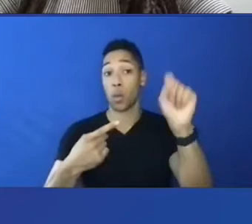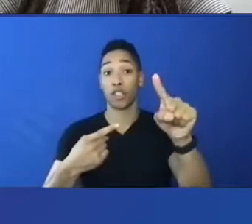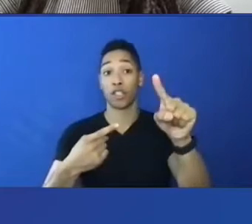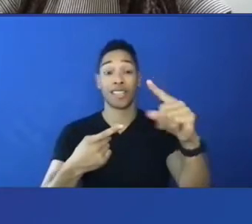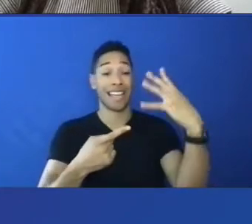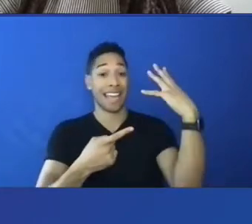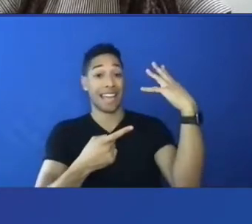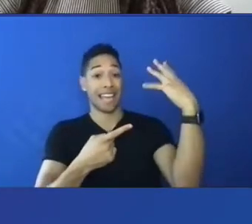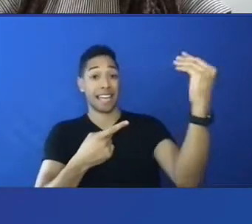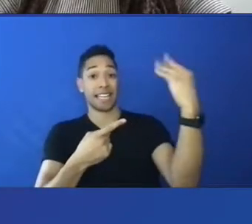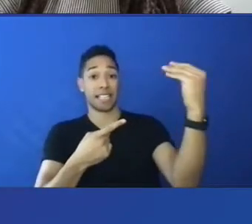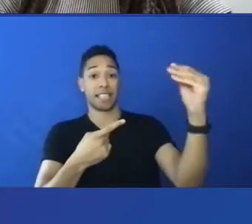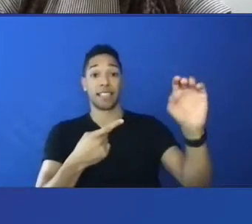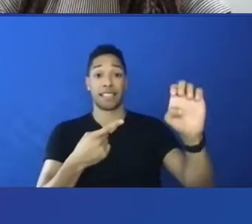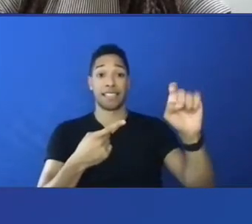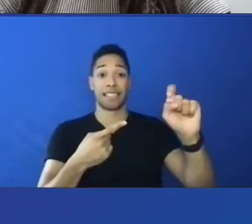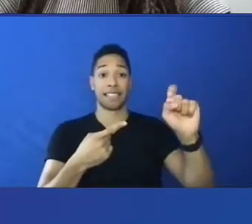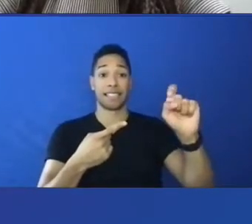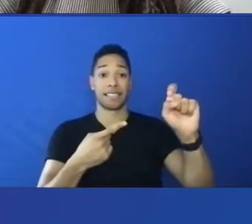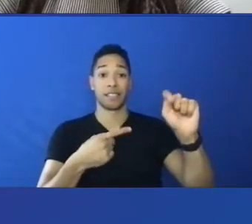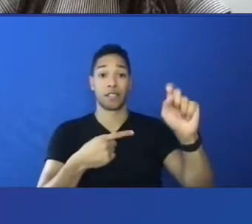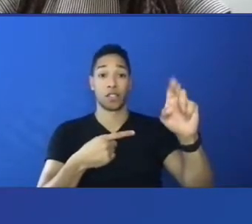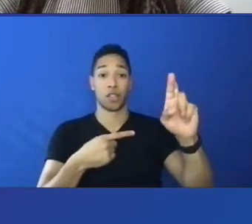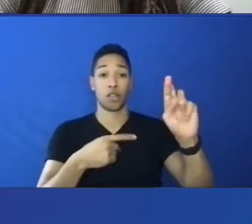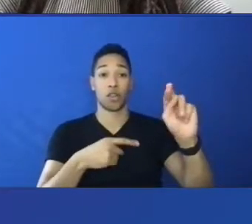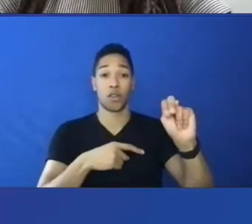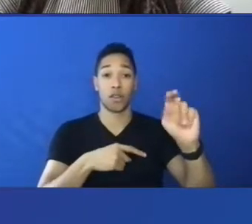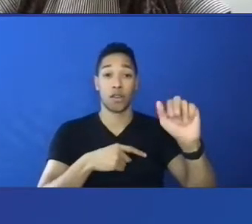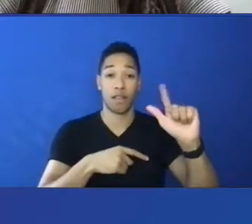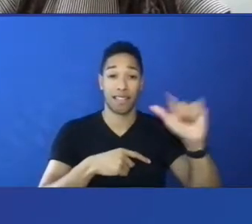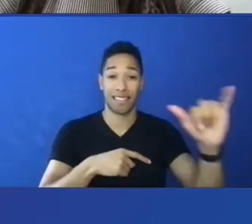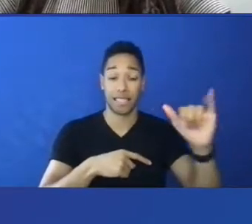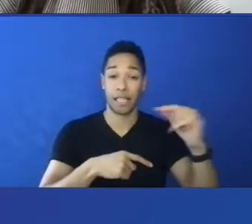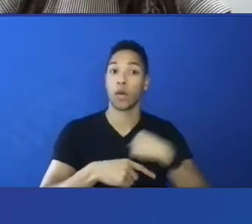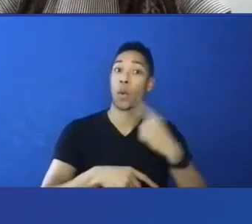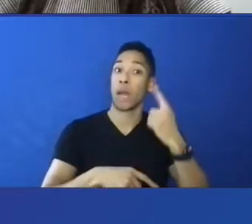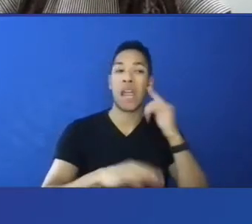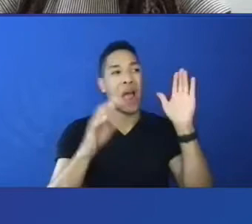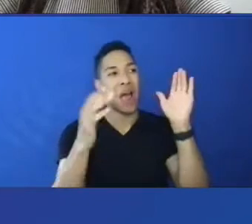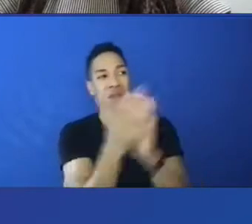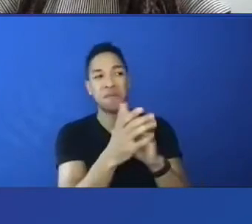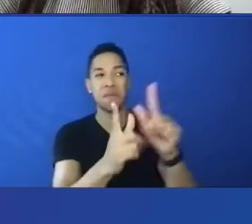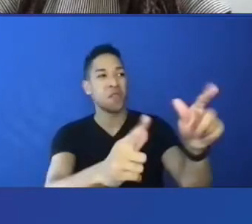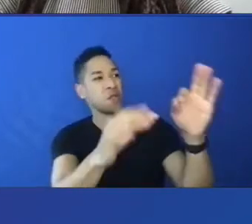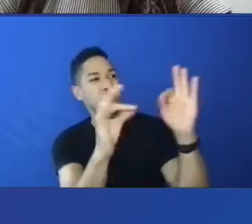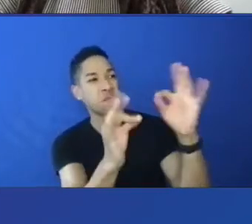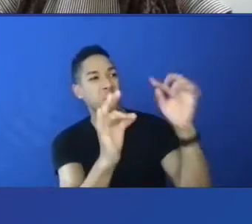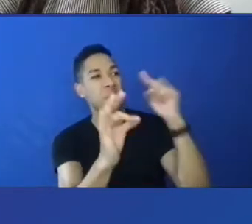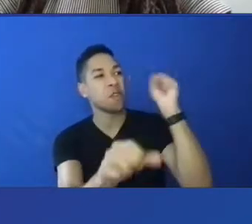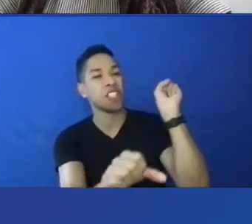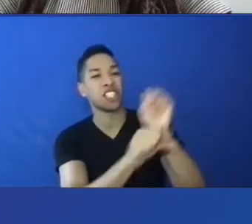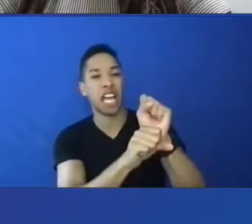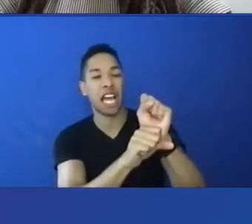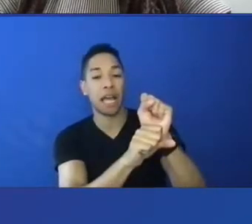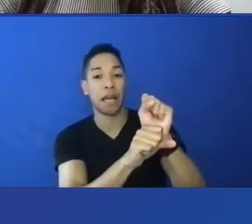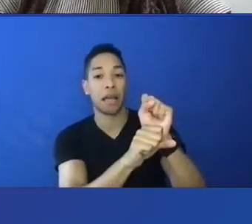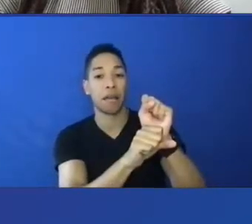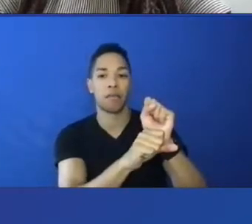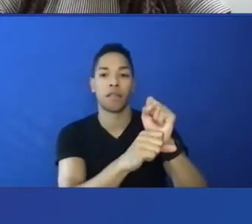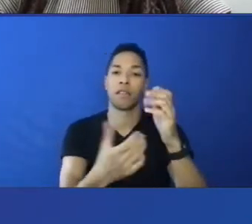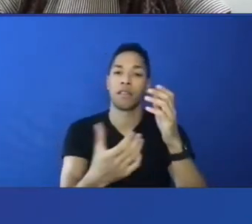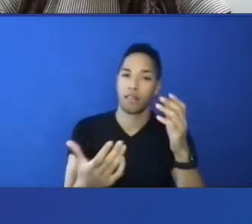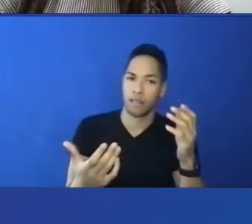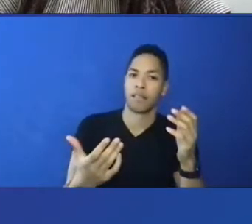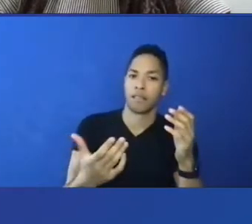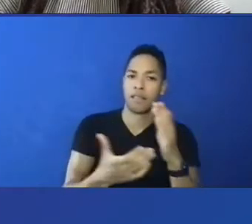externally, even though we, you know, we're told you're the perfect person for the job, externally, were conditions